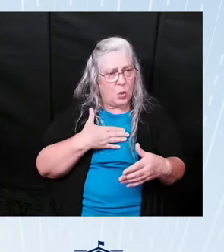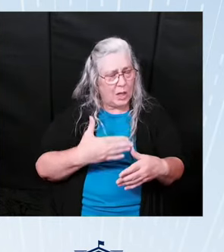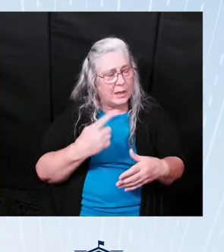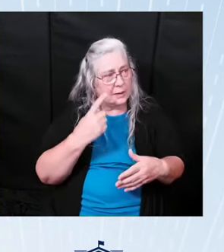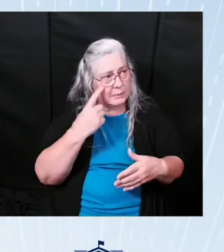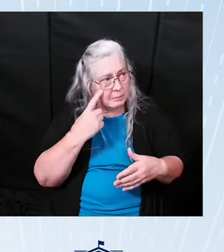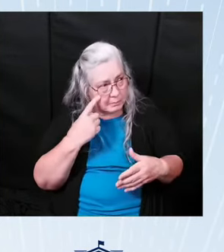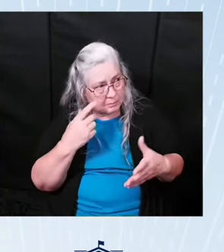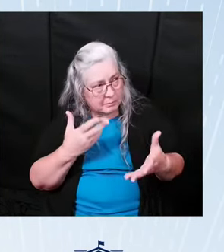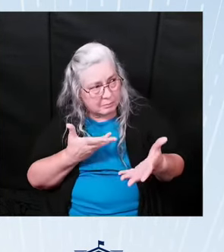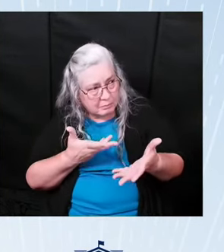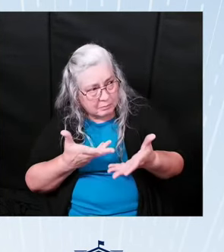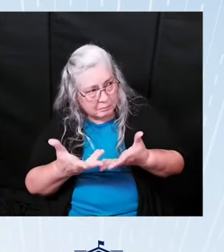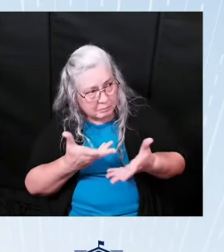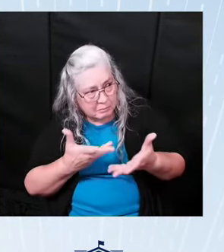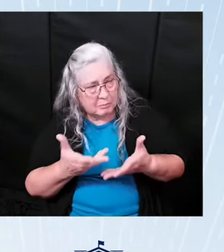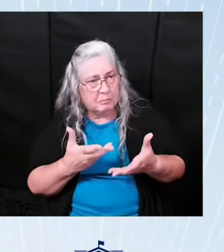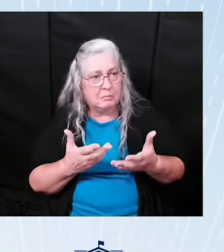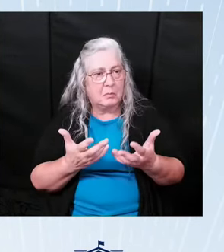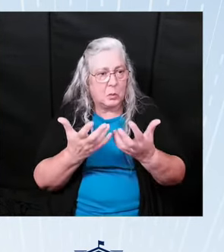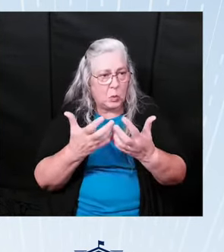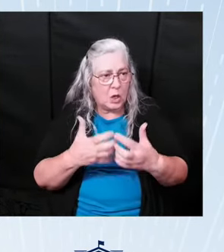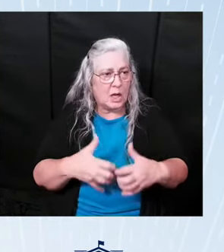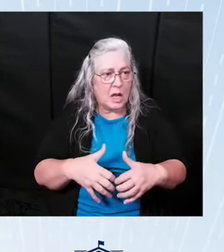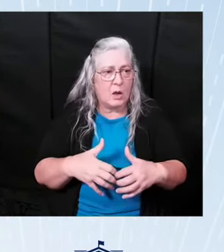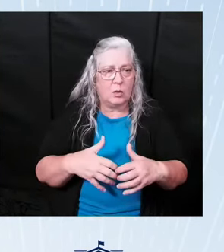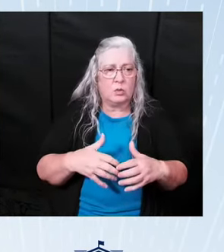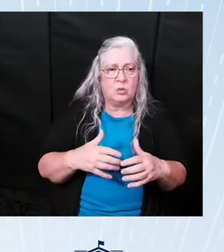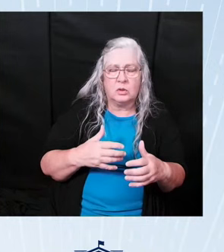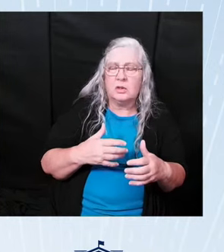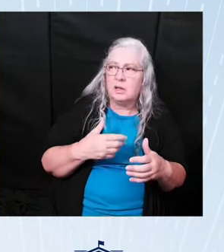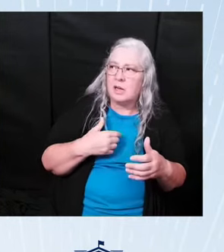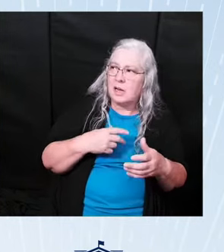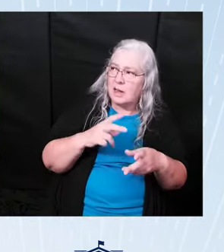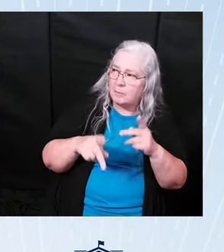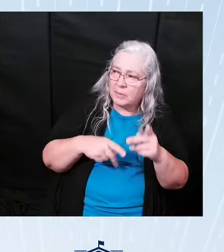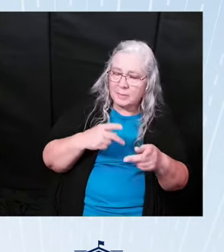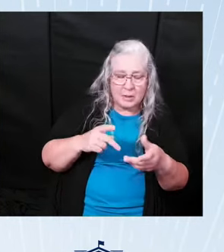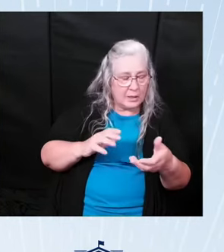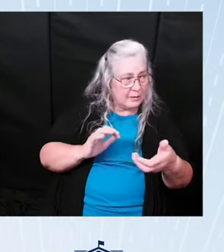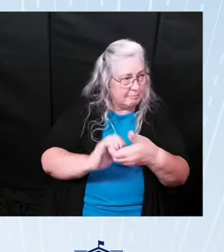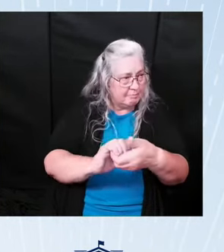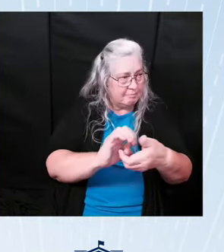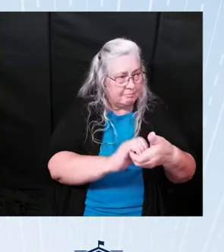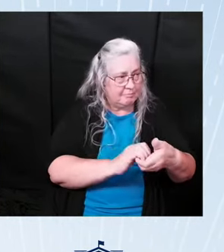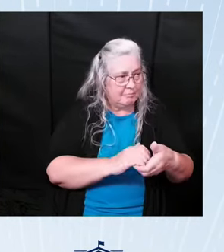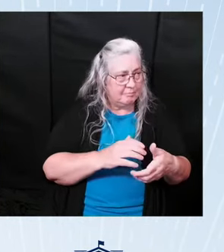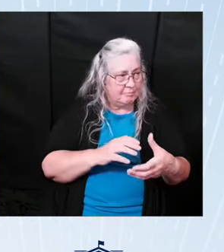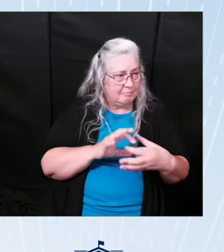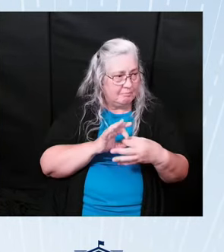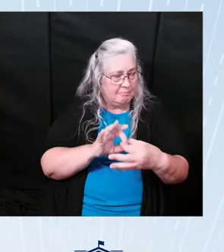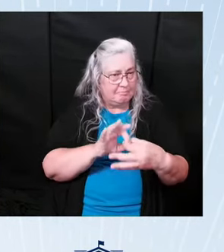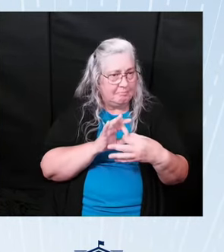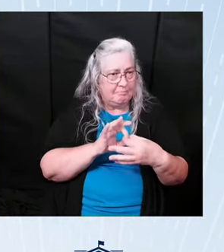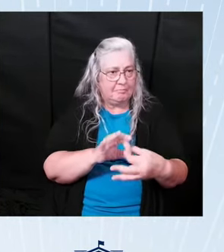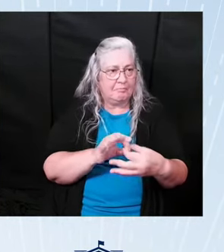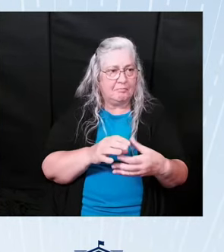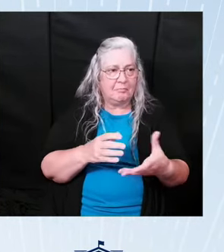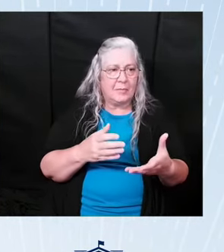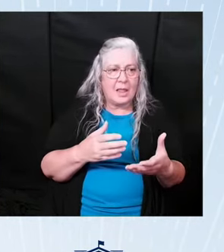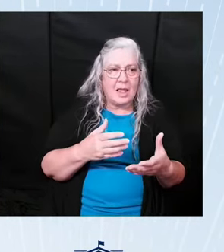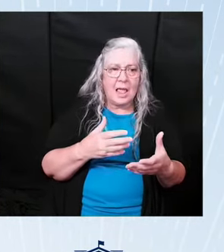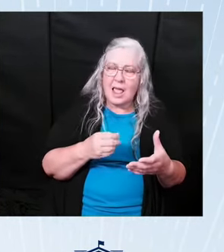our being there actually brings people together in ways that we may not have anticipated. So I think that's a really important feature. All